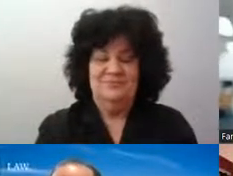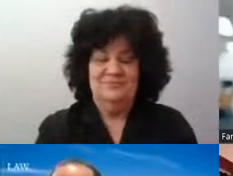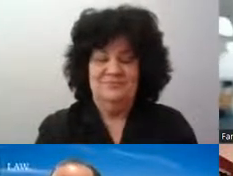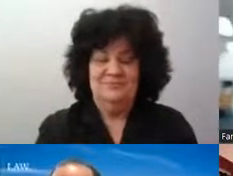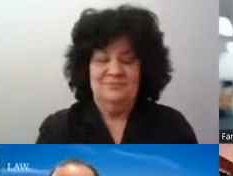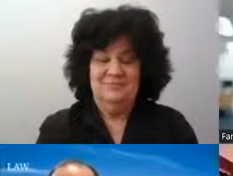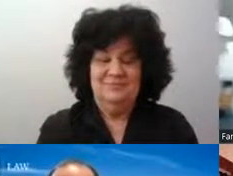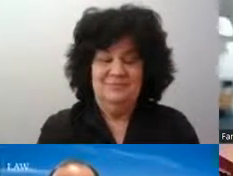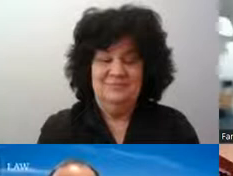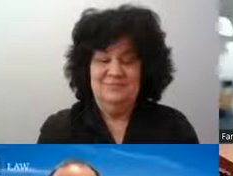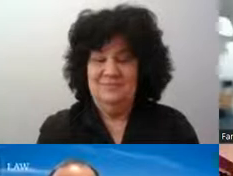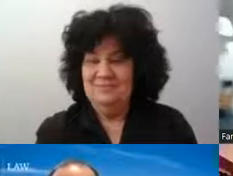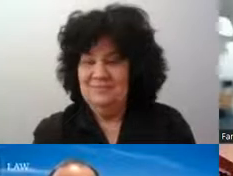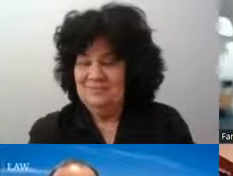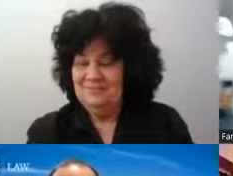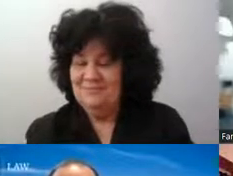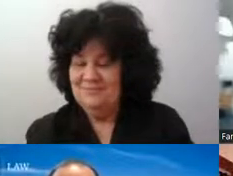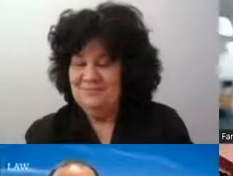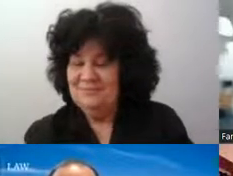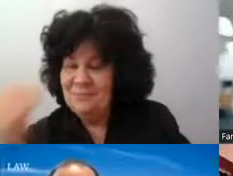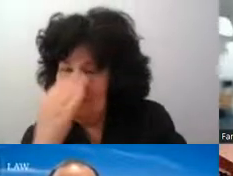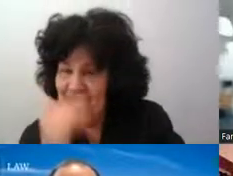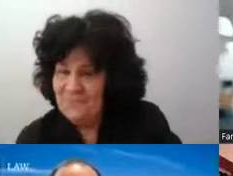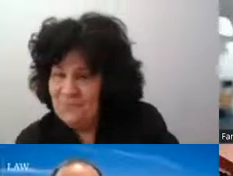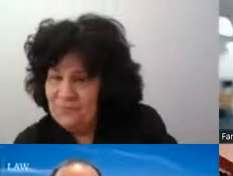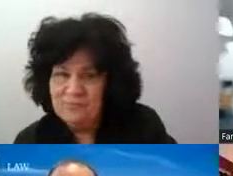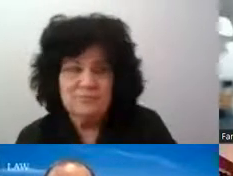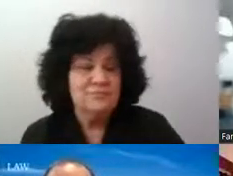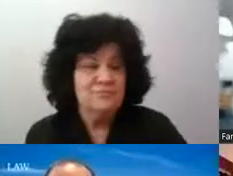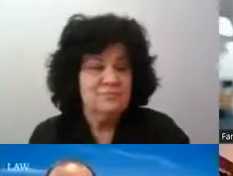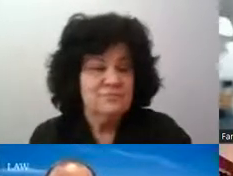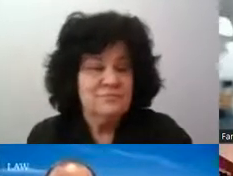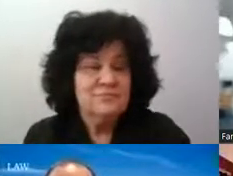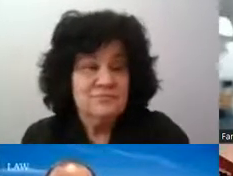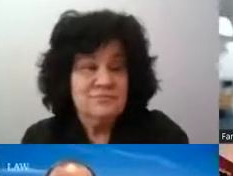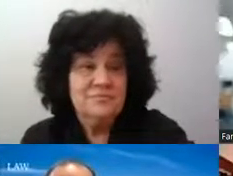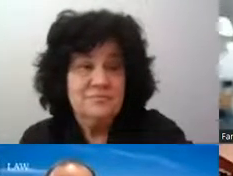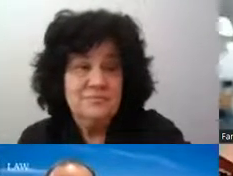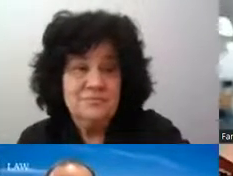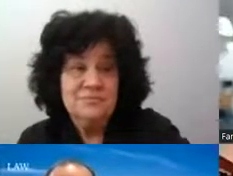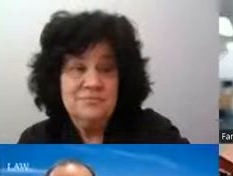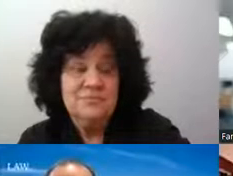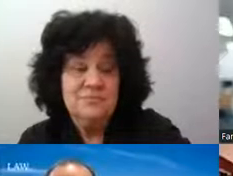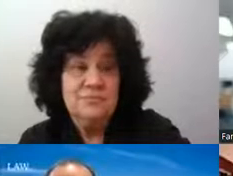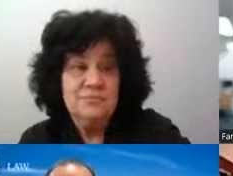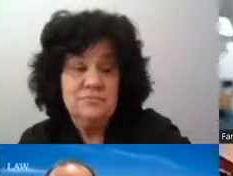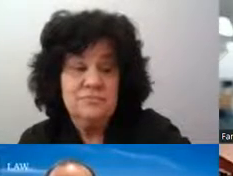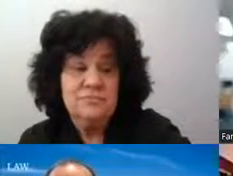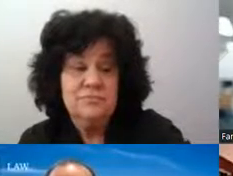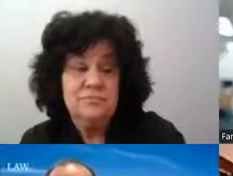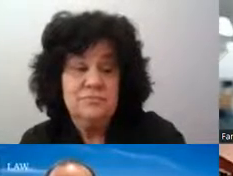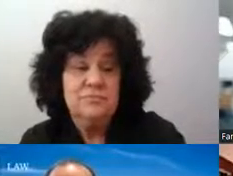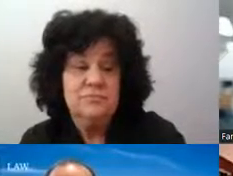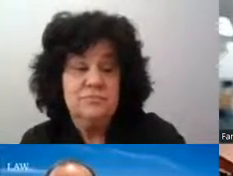and additionally worked as the chairman of the board of the Raleigh-Durham Airport Authority, International Airport Authority, understanding the importance of how aviation